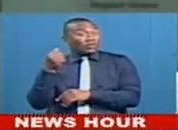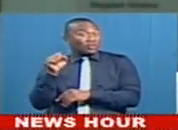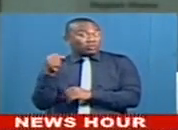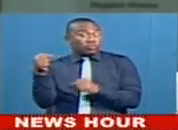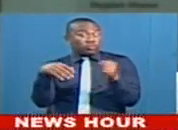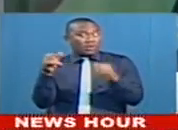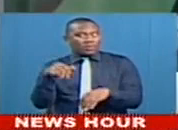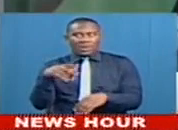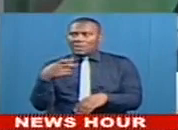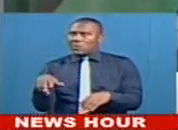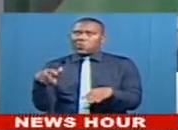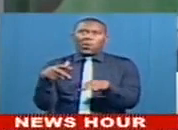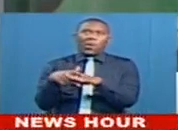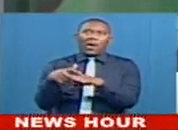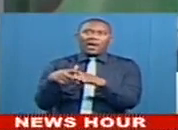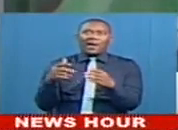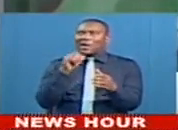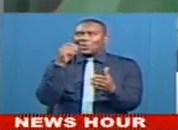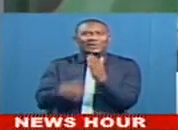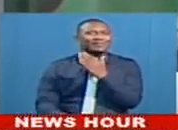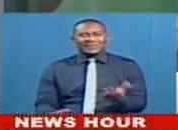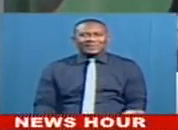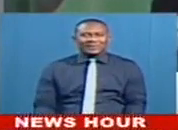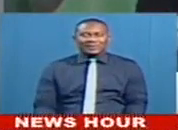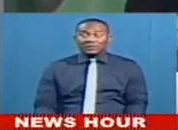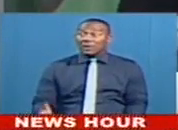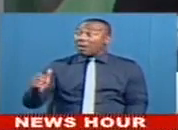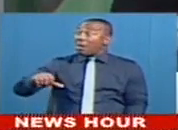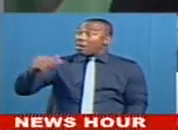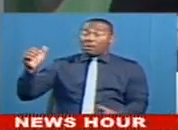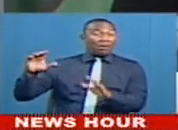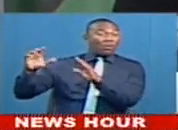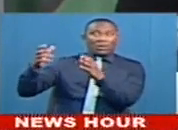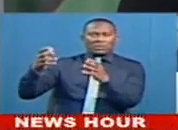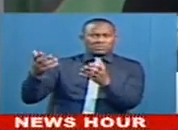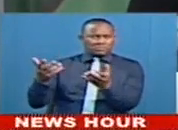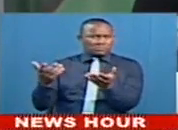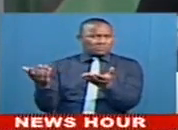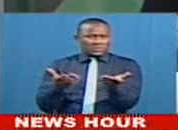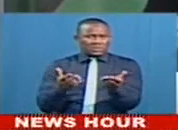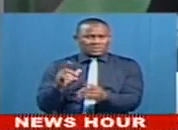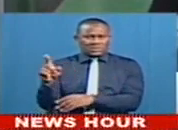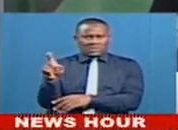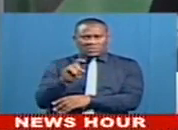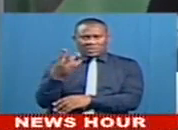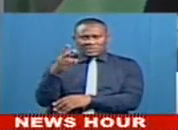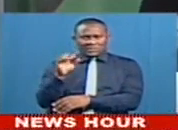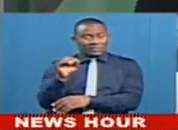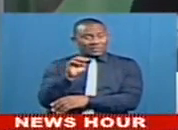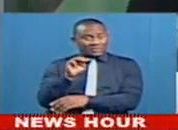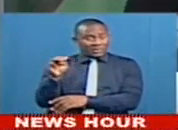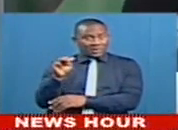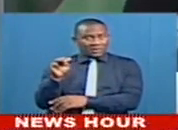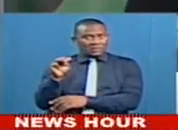is the cheapest. It is worth noting that other companies bid as high as 170 million